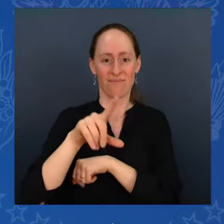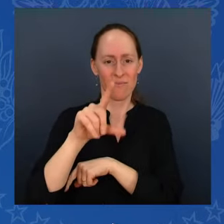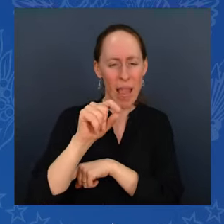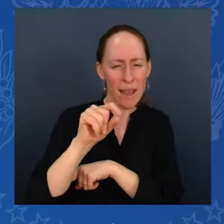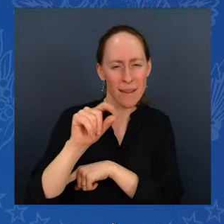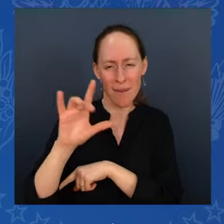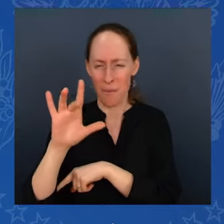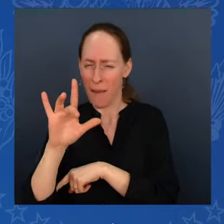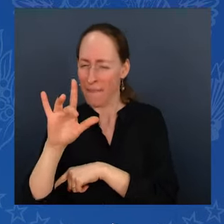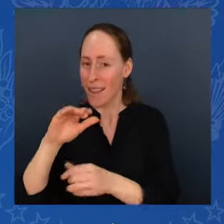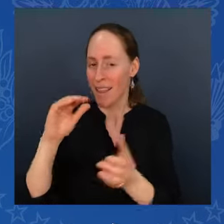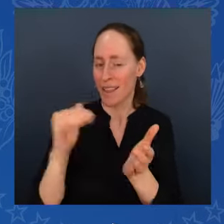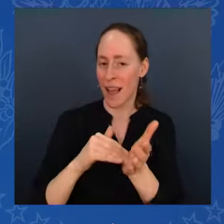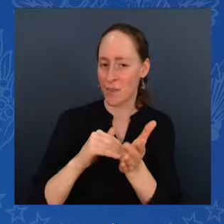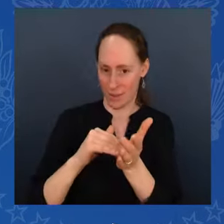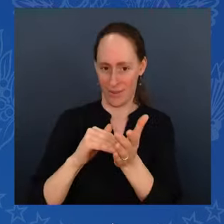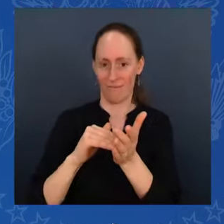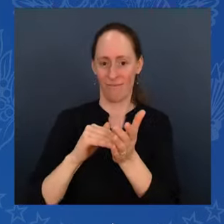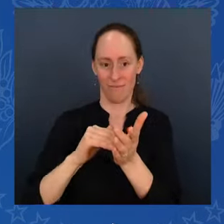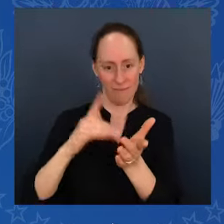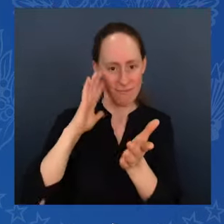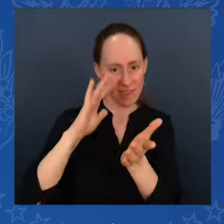more.